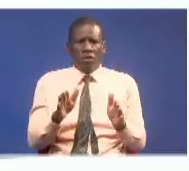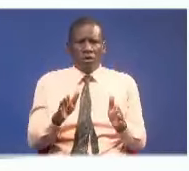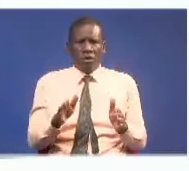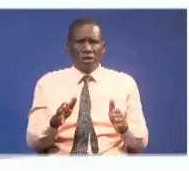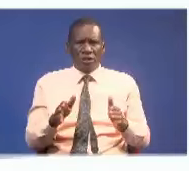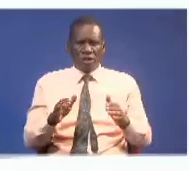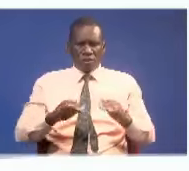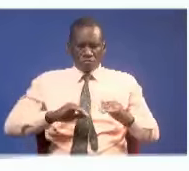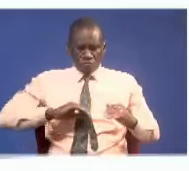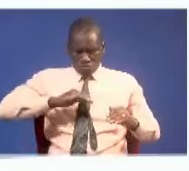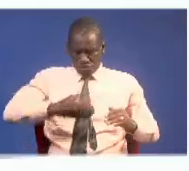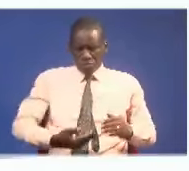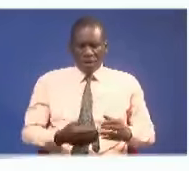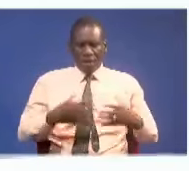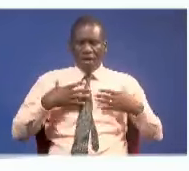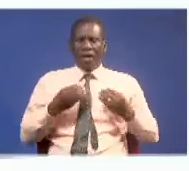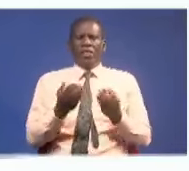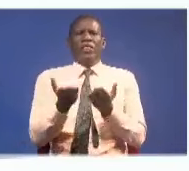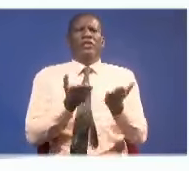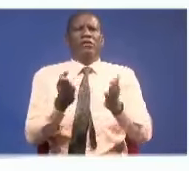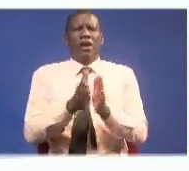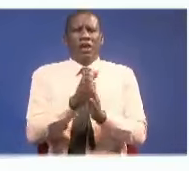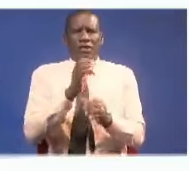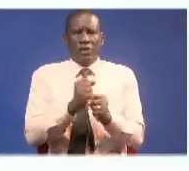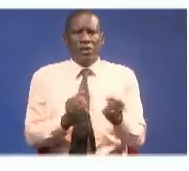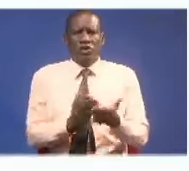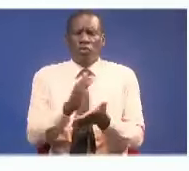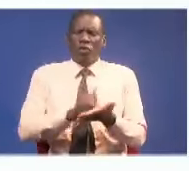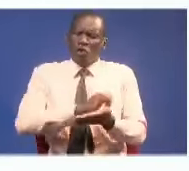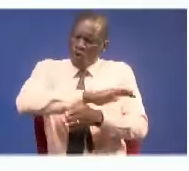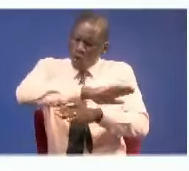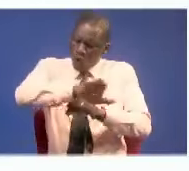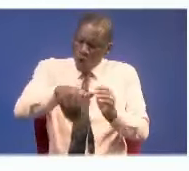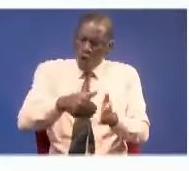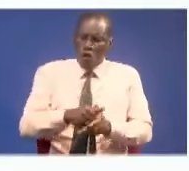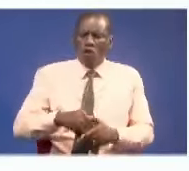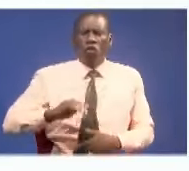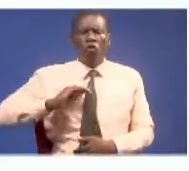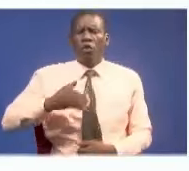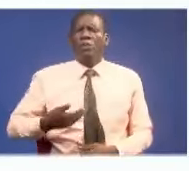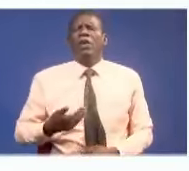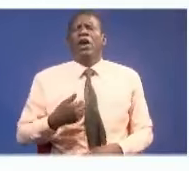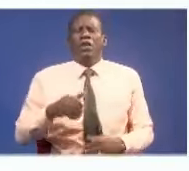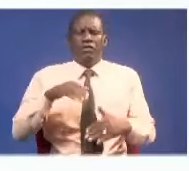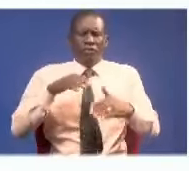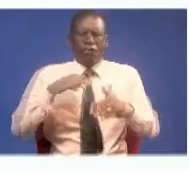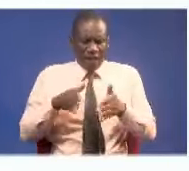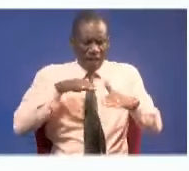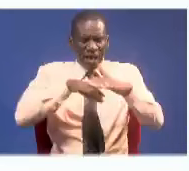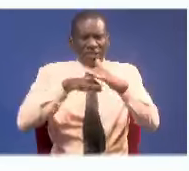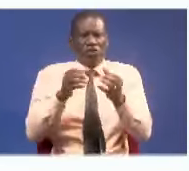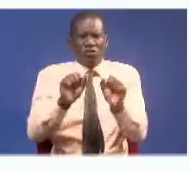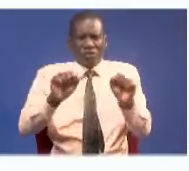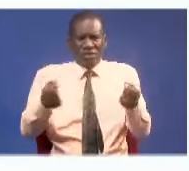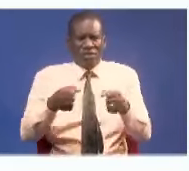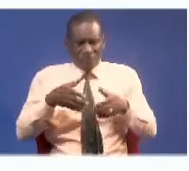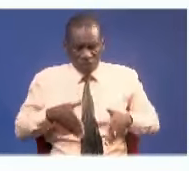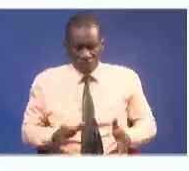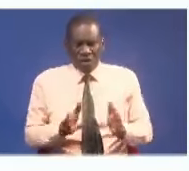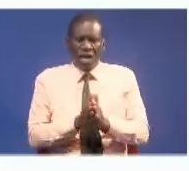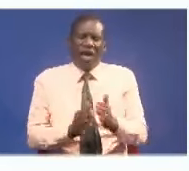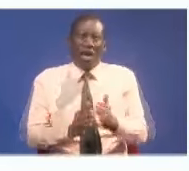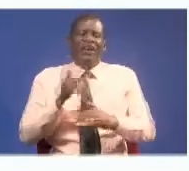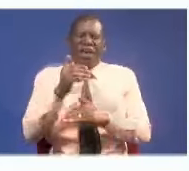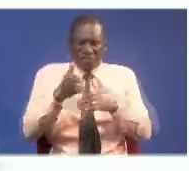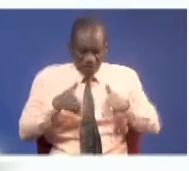maternal health services, ensuring that every mother has access to safe delivery and postnatal